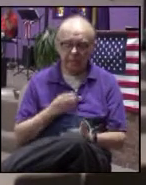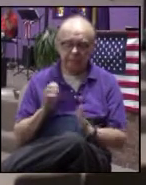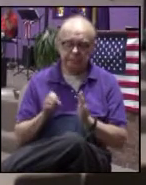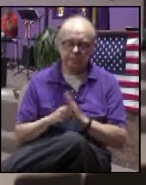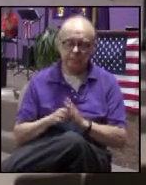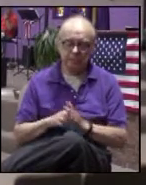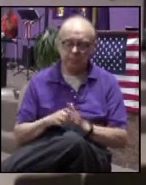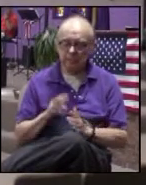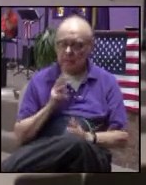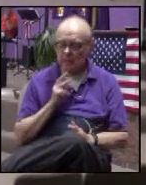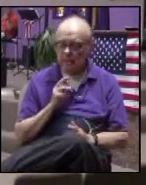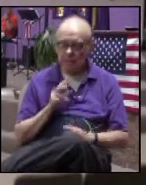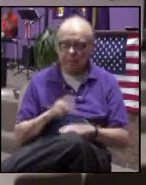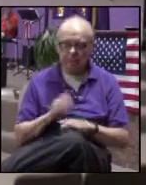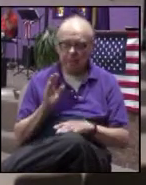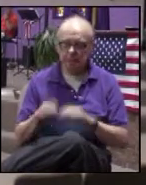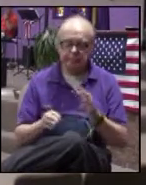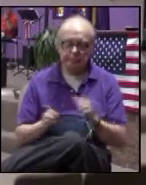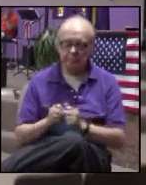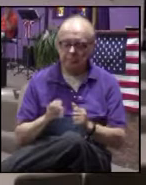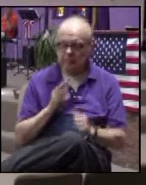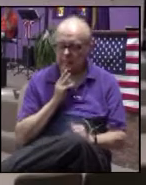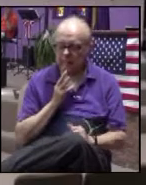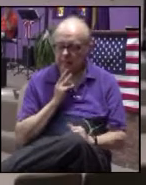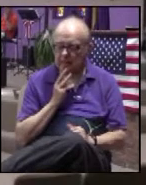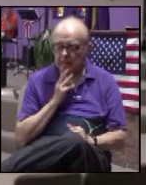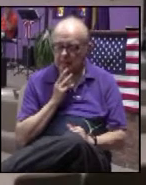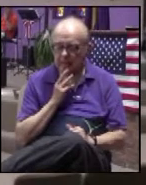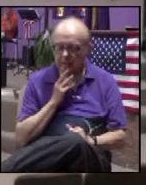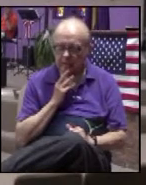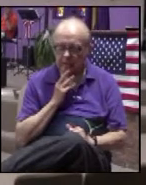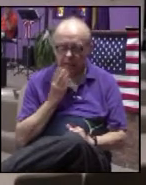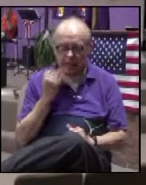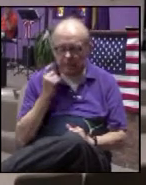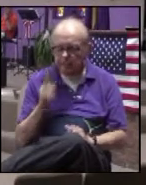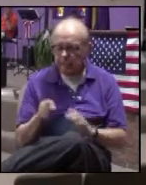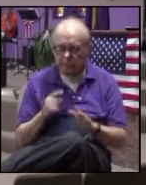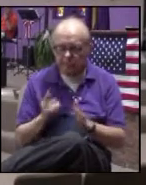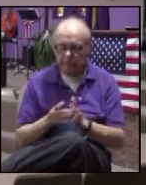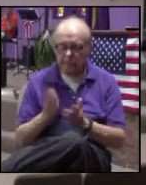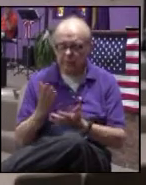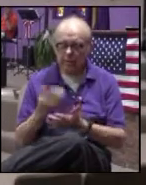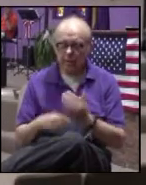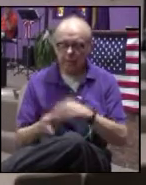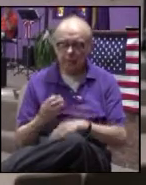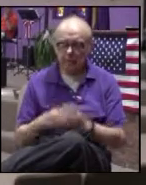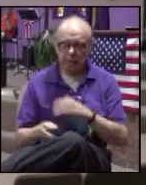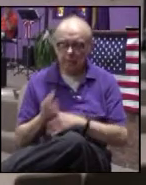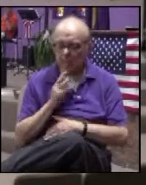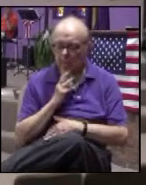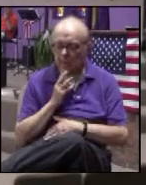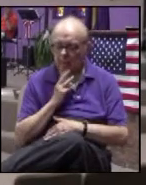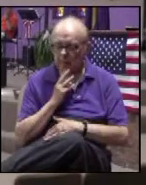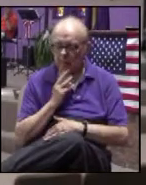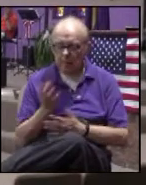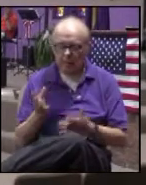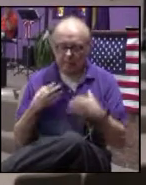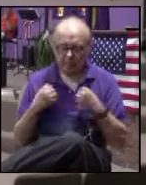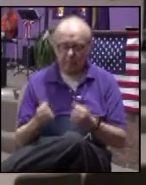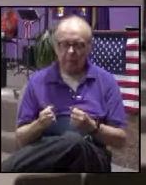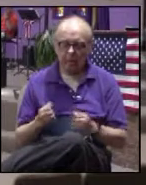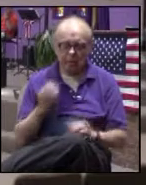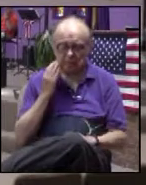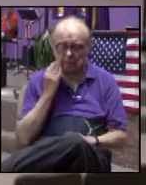walking out on the water with Jesus. He says, if it's you, Jesus, call me out on the water. And what happens? Peter steps out, he walks right on that water. He's feeling strong and